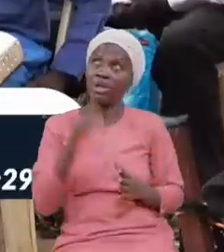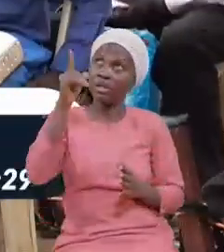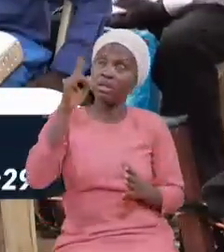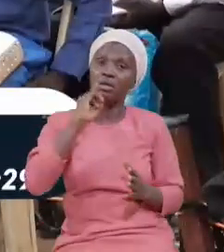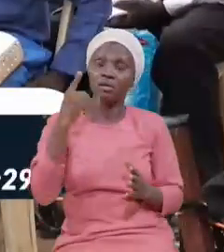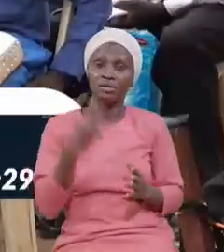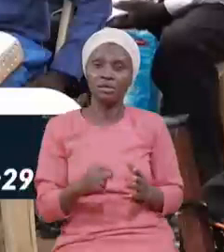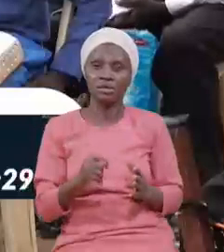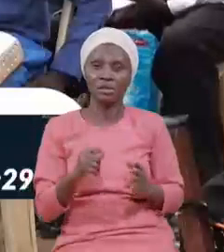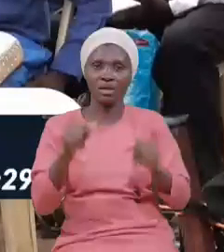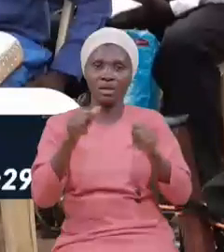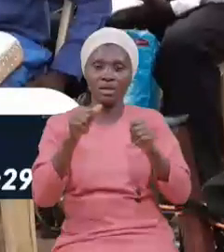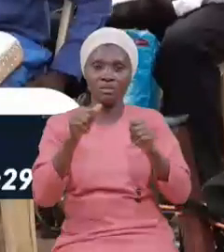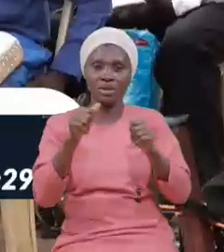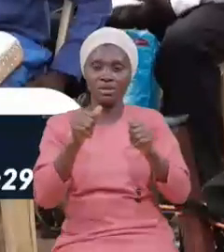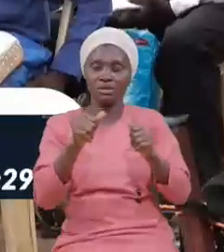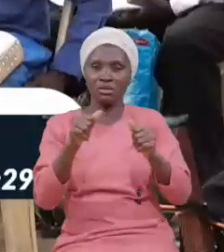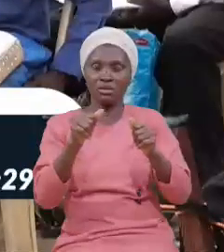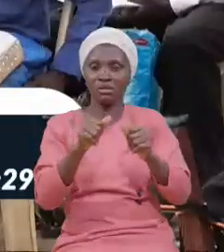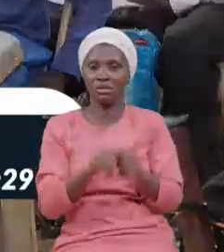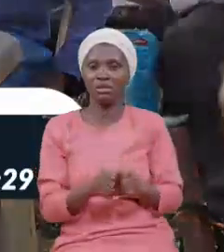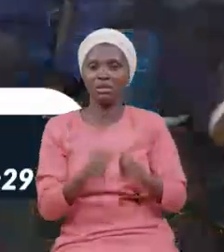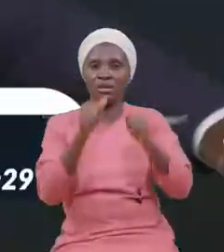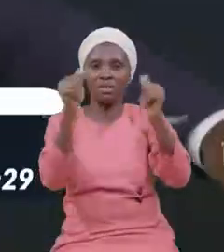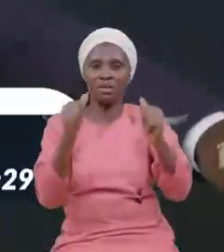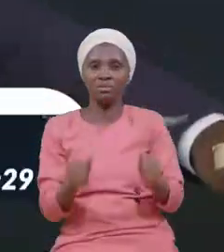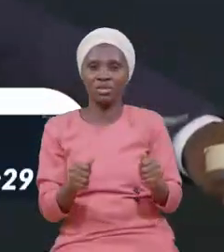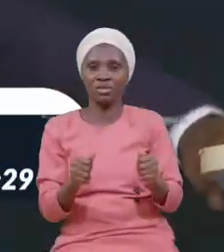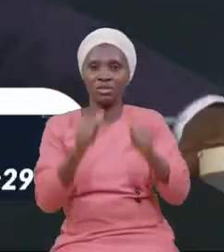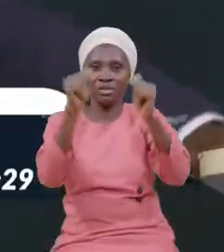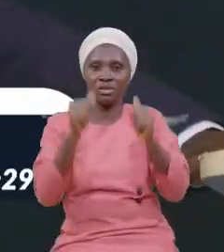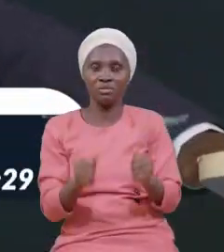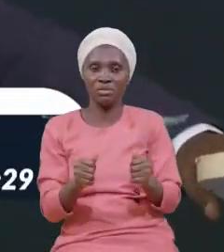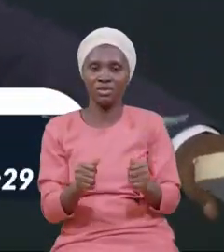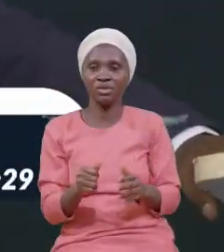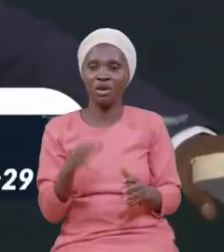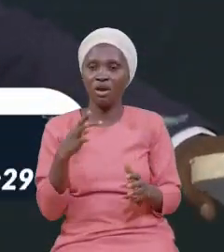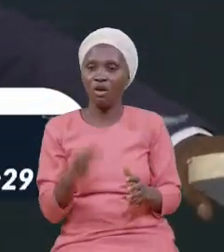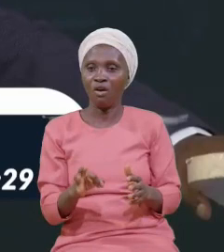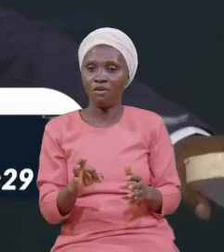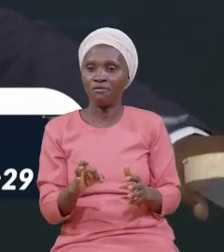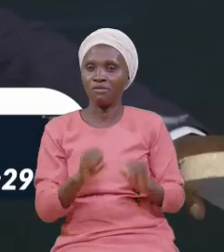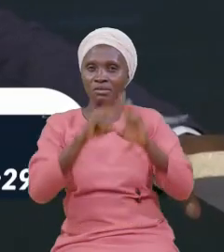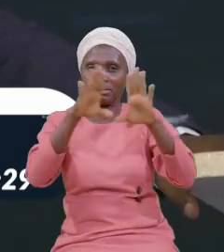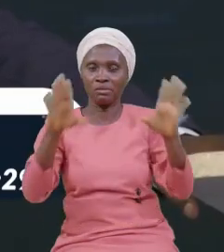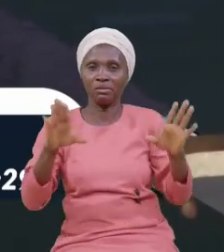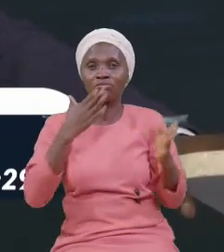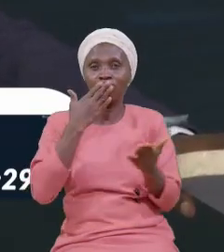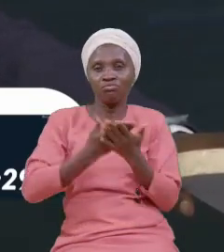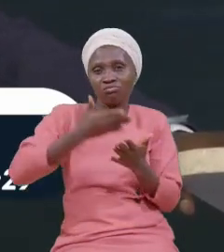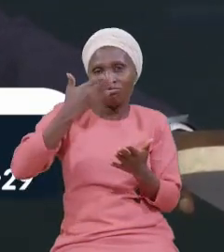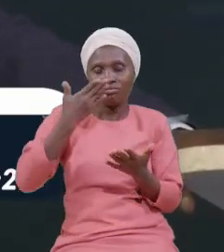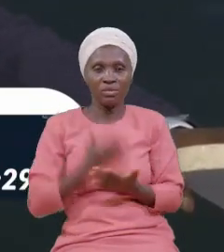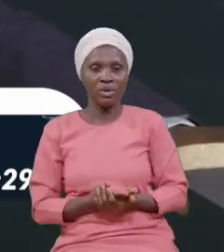splendor shining through saints. In 2 Corinthians chapter 3, verse